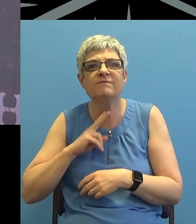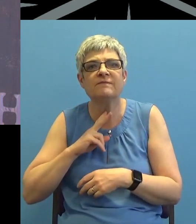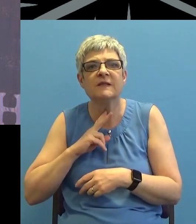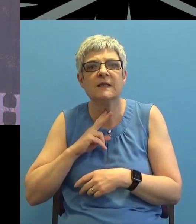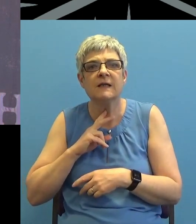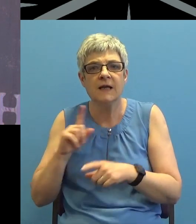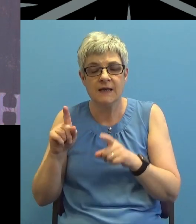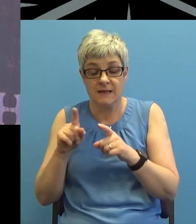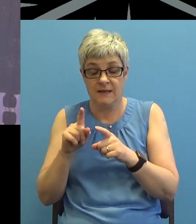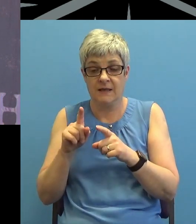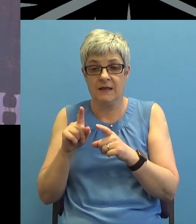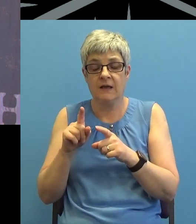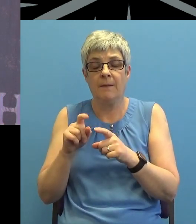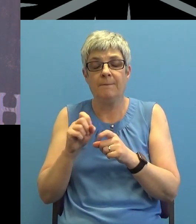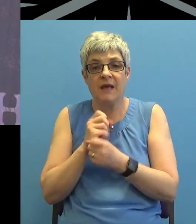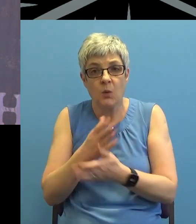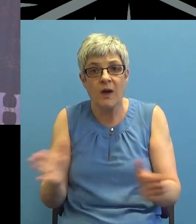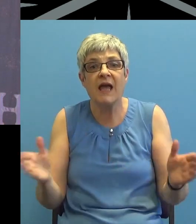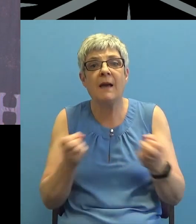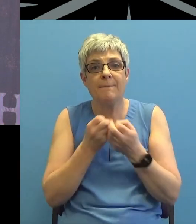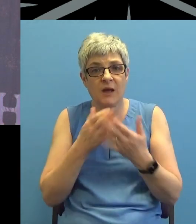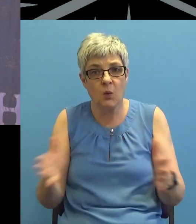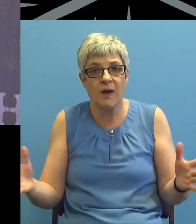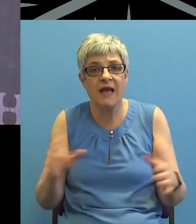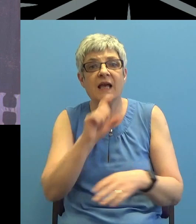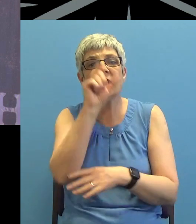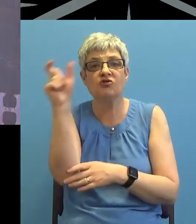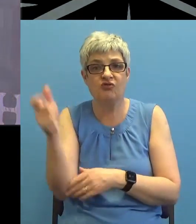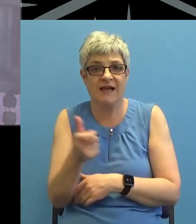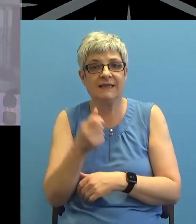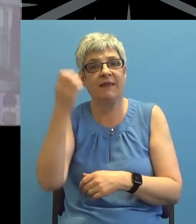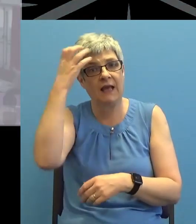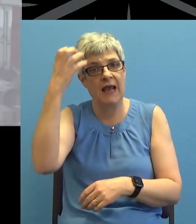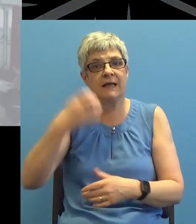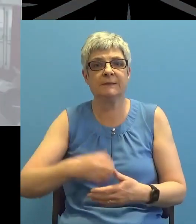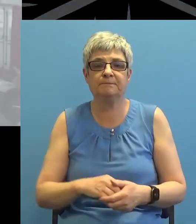hymn, make way for Christ the King.